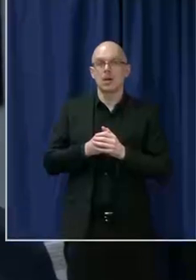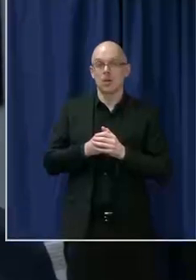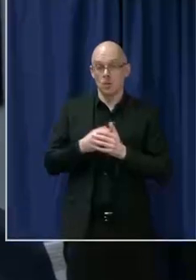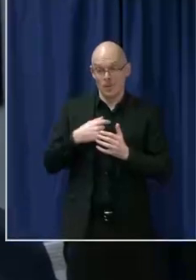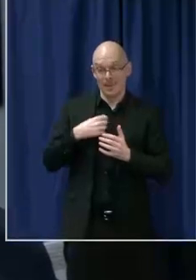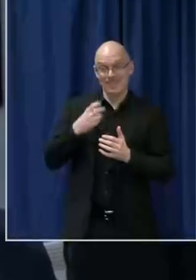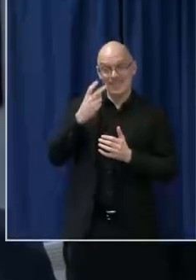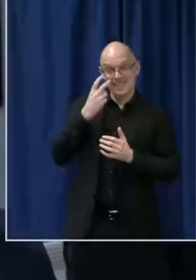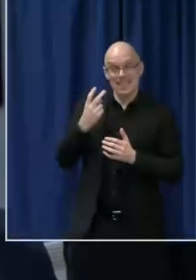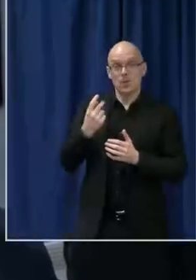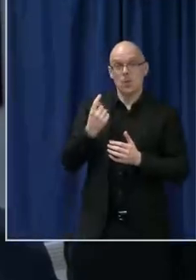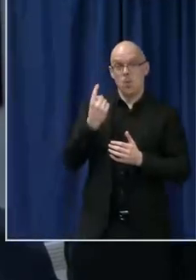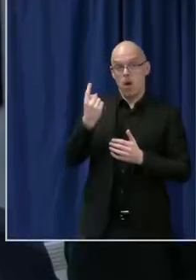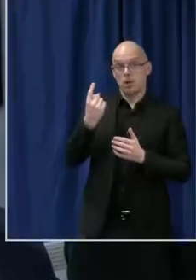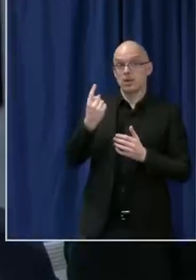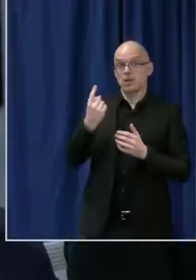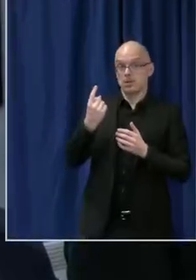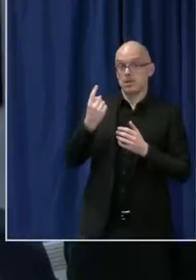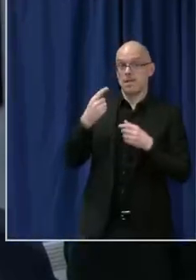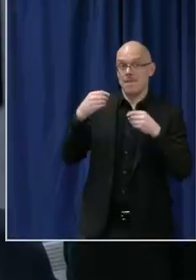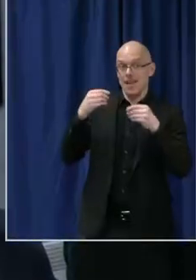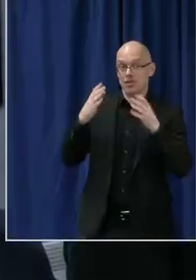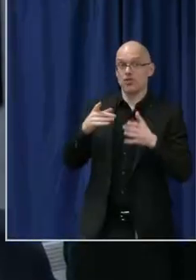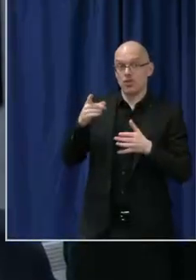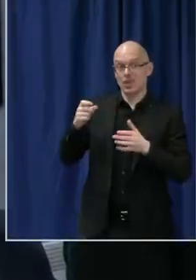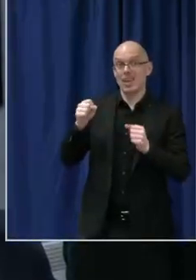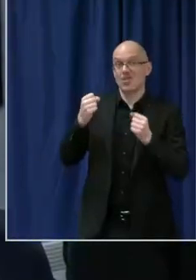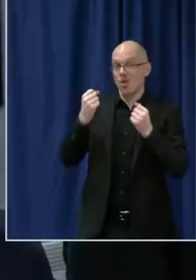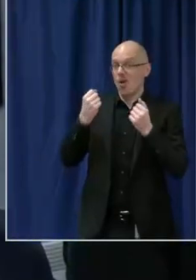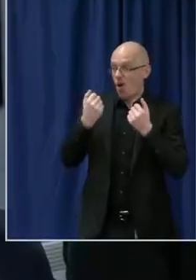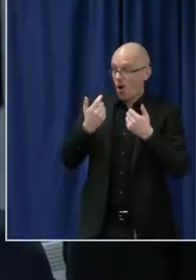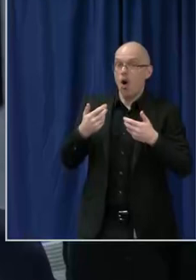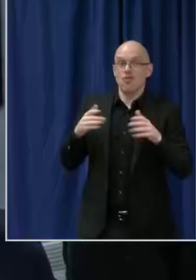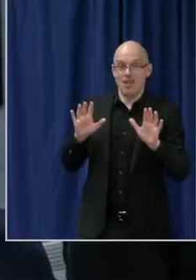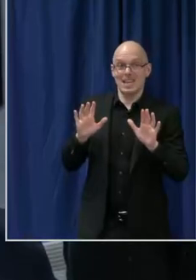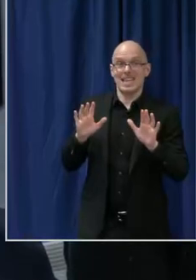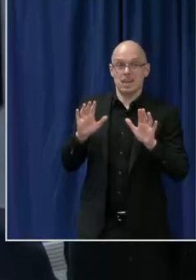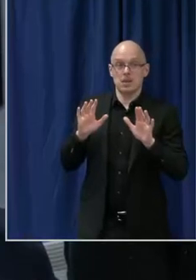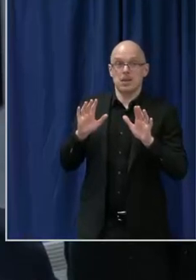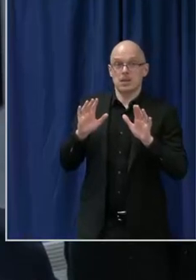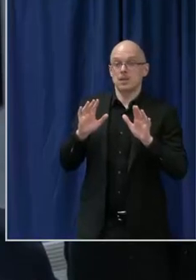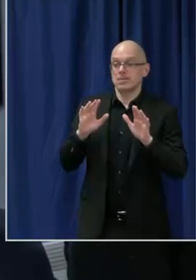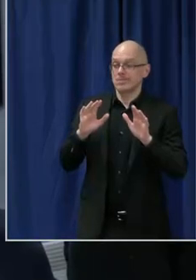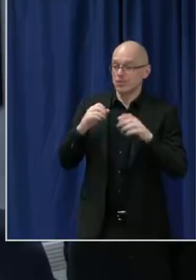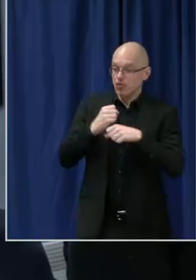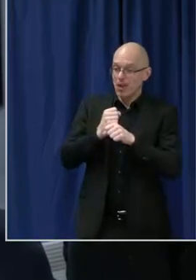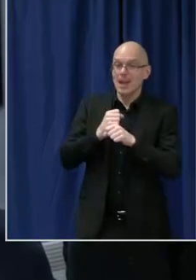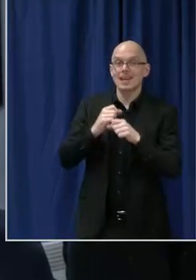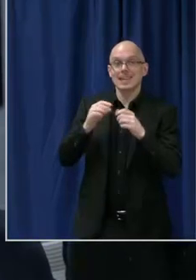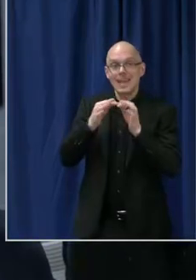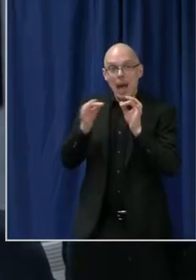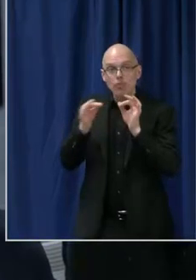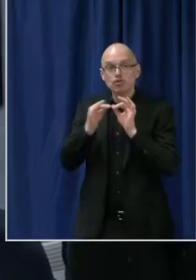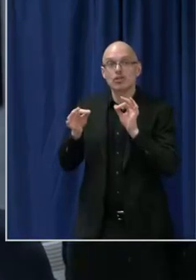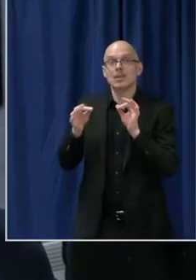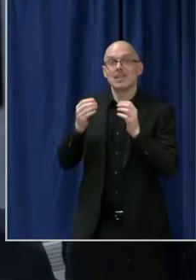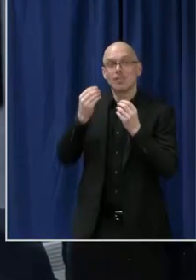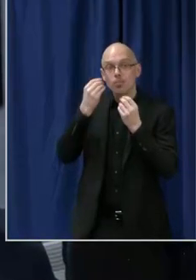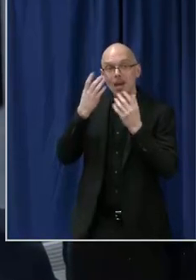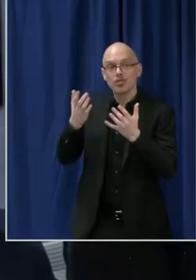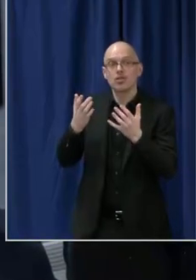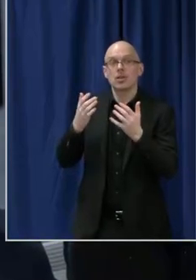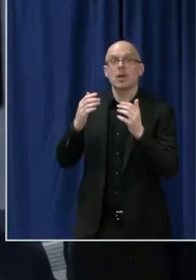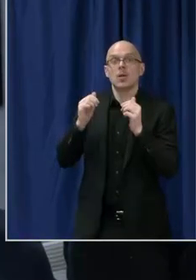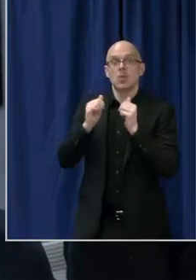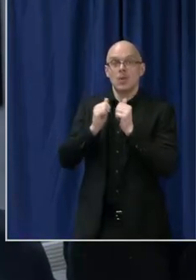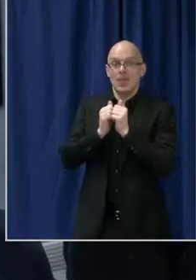to Braille users, and multiple major vendors are actively investigating using the VTT